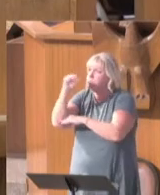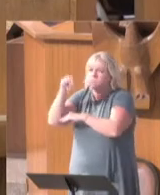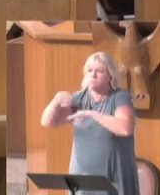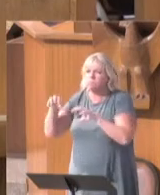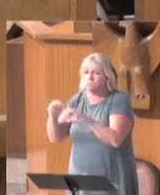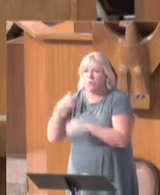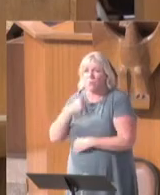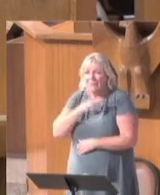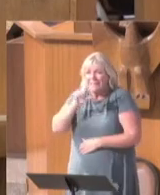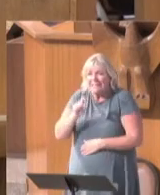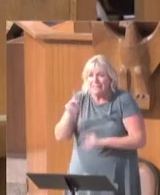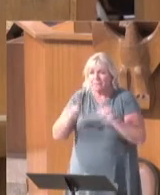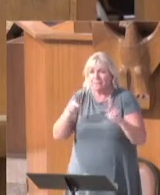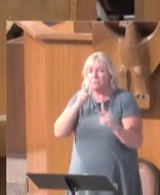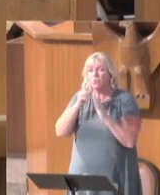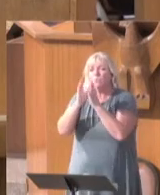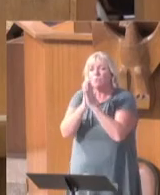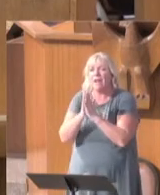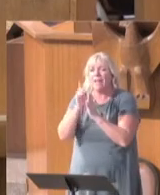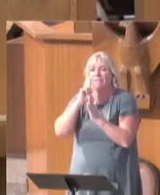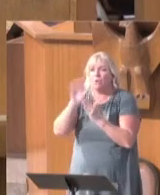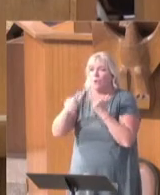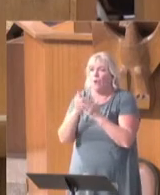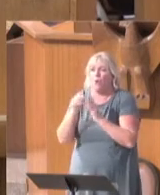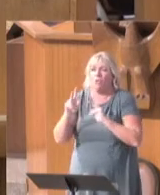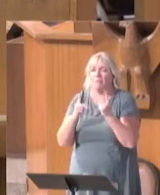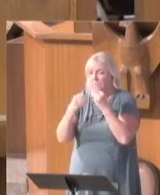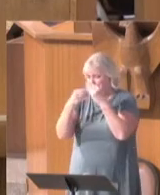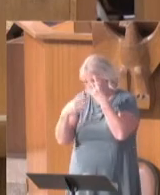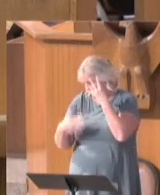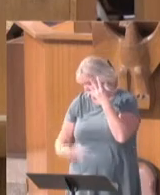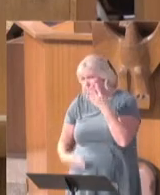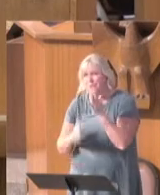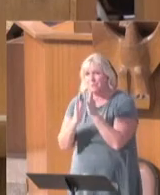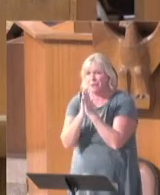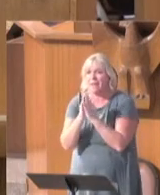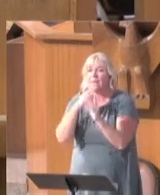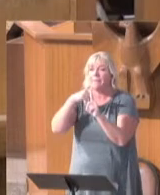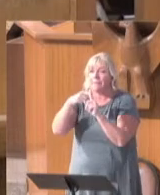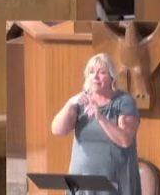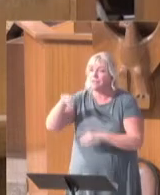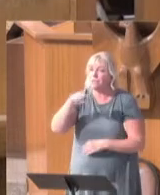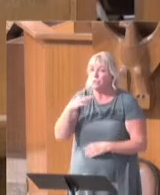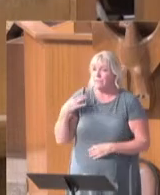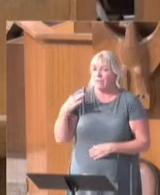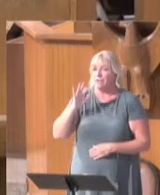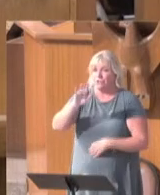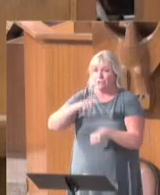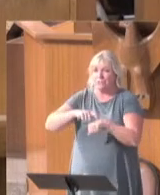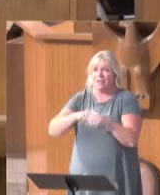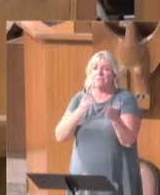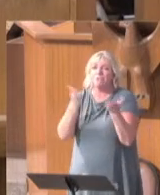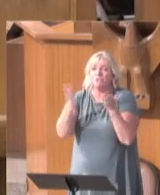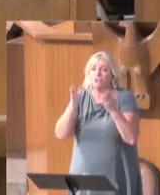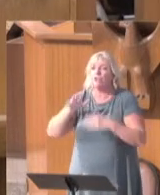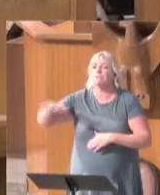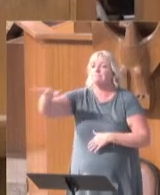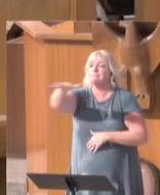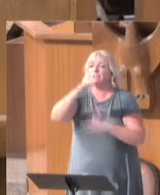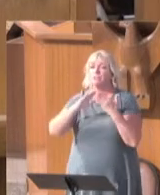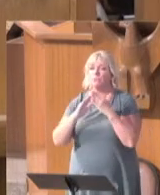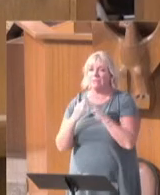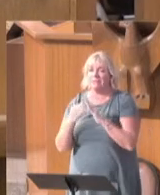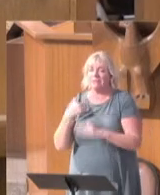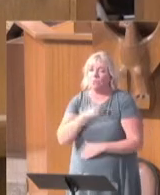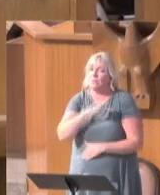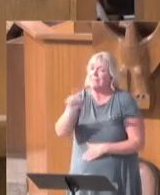who pray for our never-ending prayer list, and those of you who volunteer your time to serve the community. We need